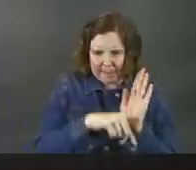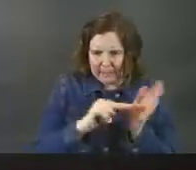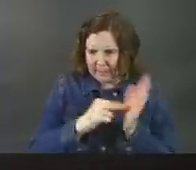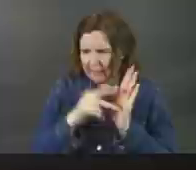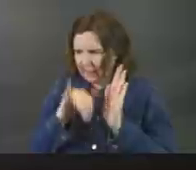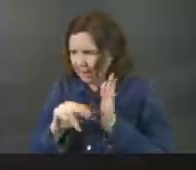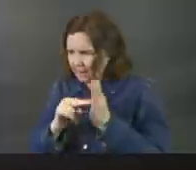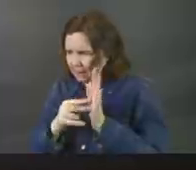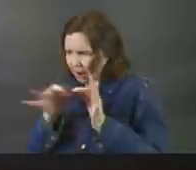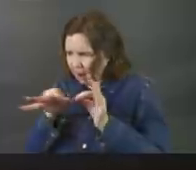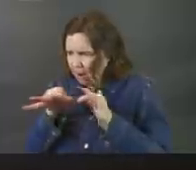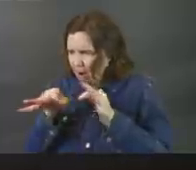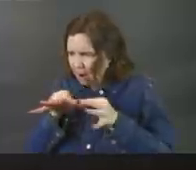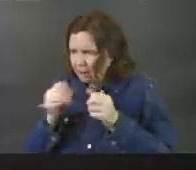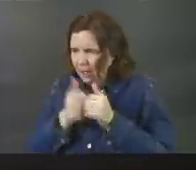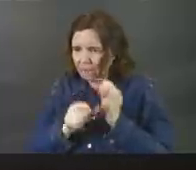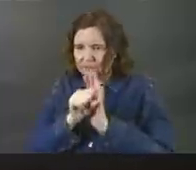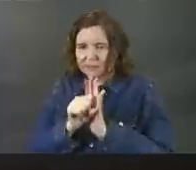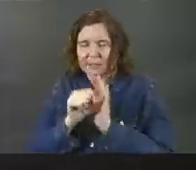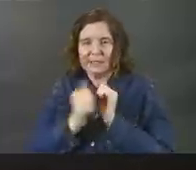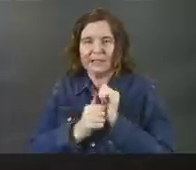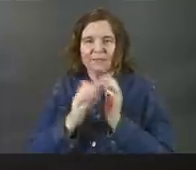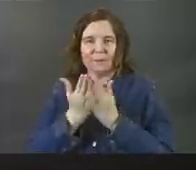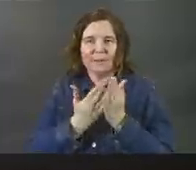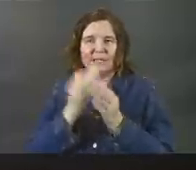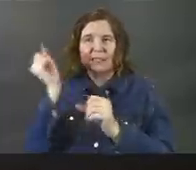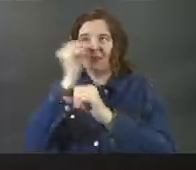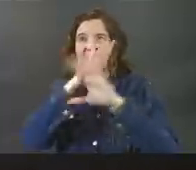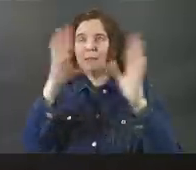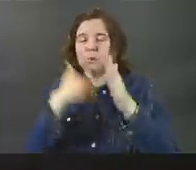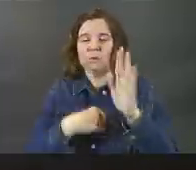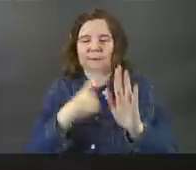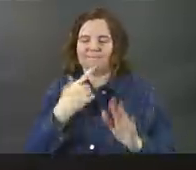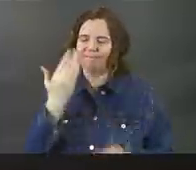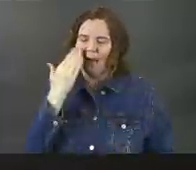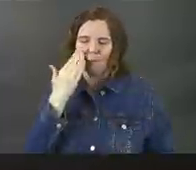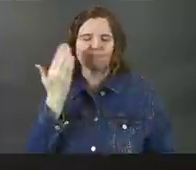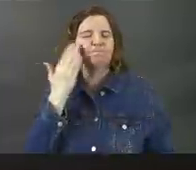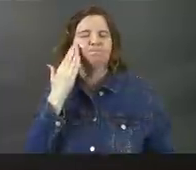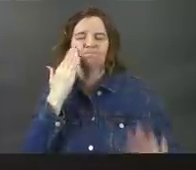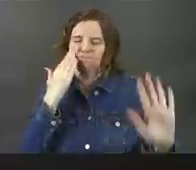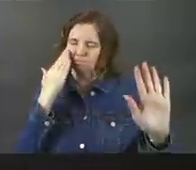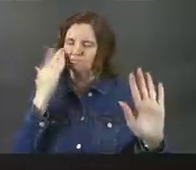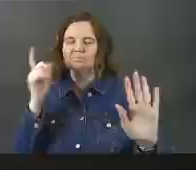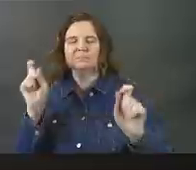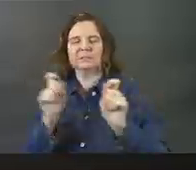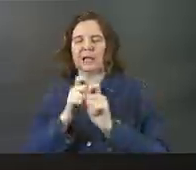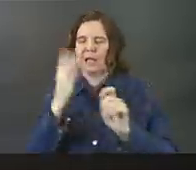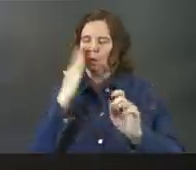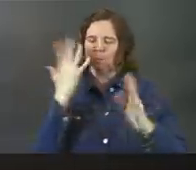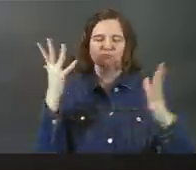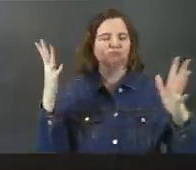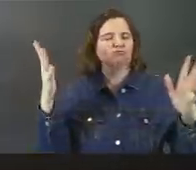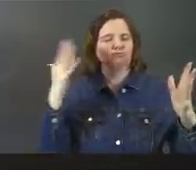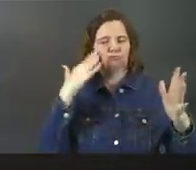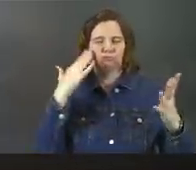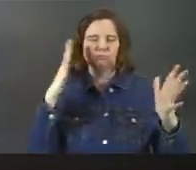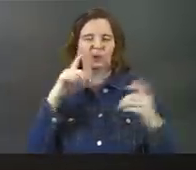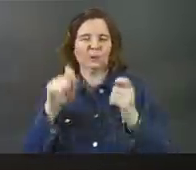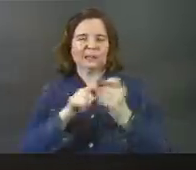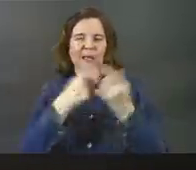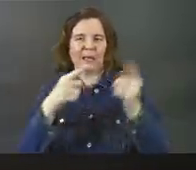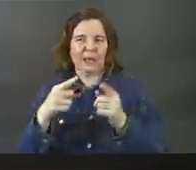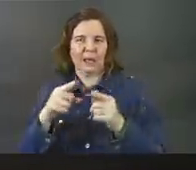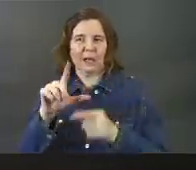we've looked into every single sign, every single piece of imagery, and we've said, "I know exactly what's happening. I've got timelines. I know exactly what's going